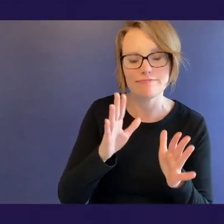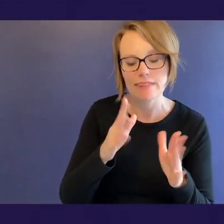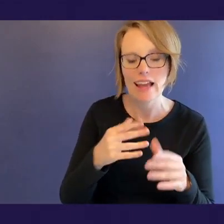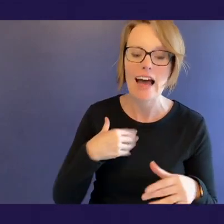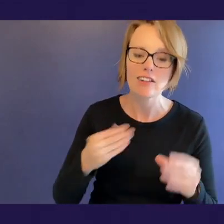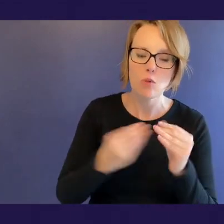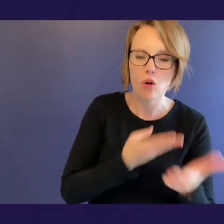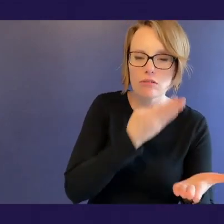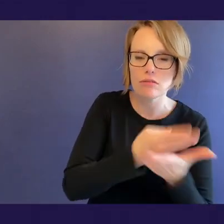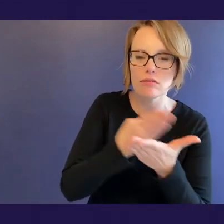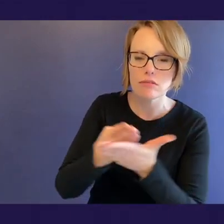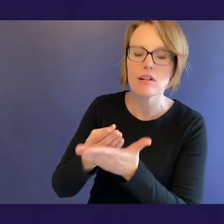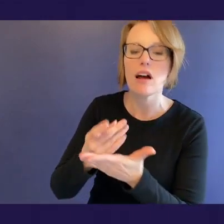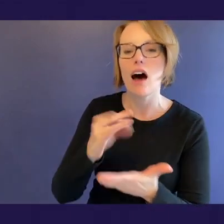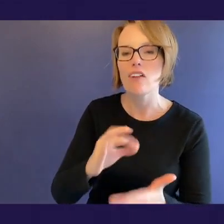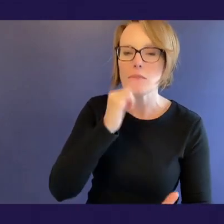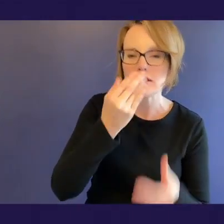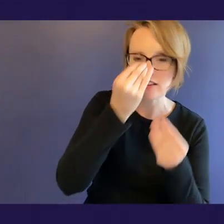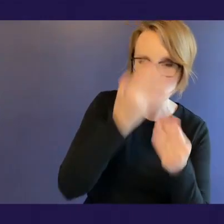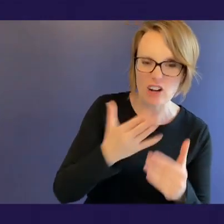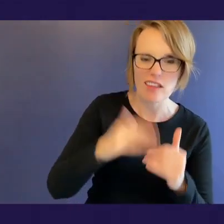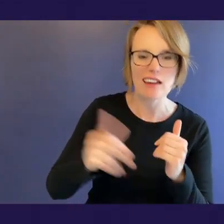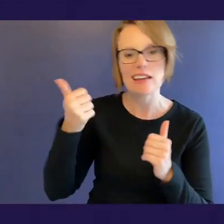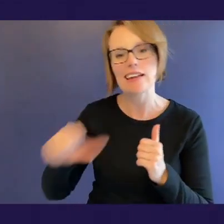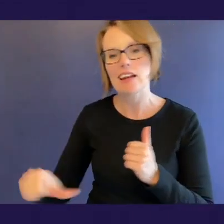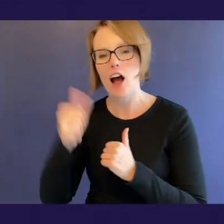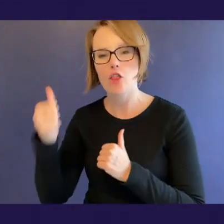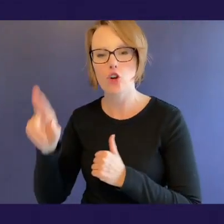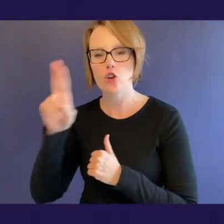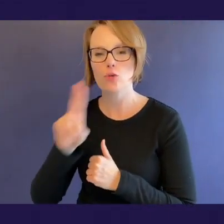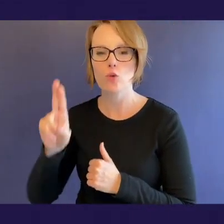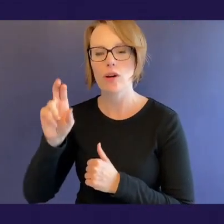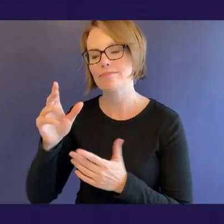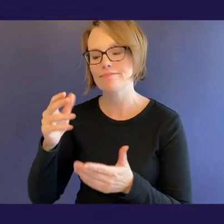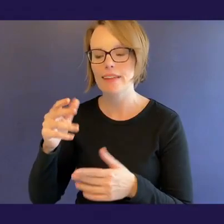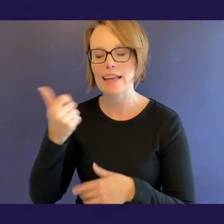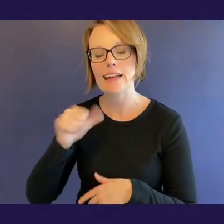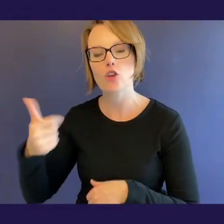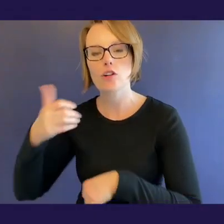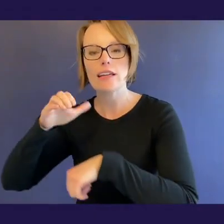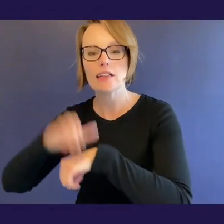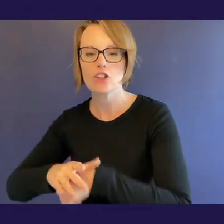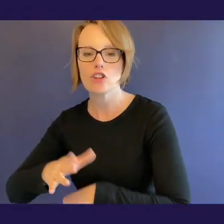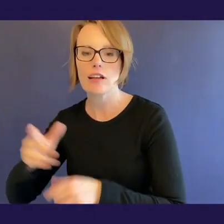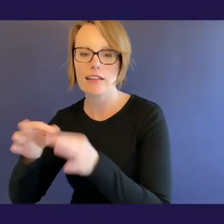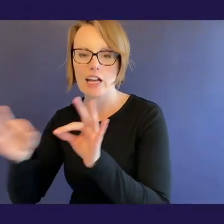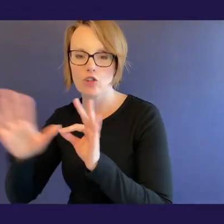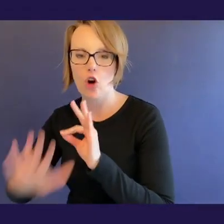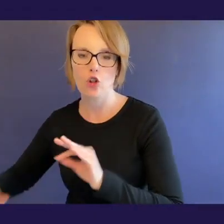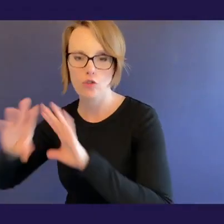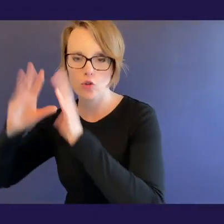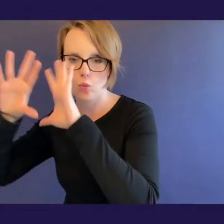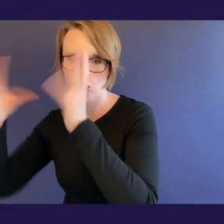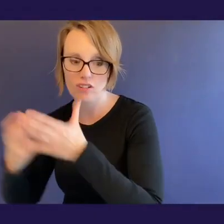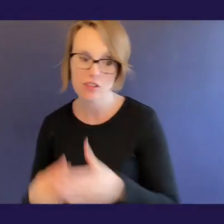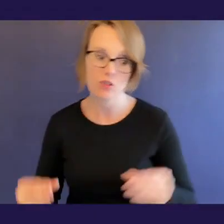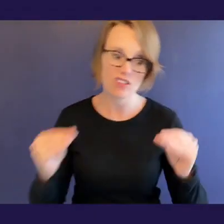English language, I should say. And we have state surgeon generals, we have elected officials